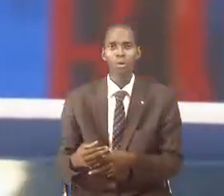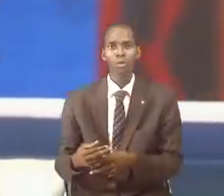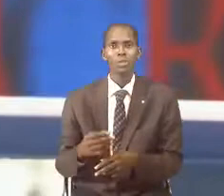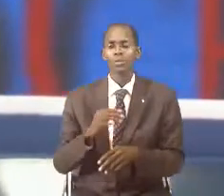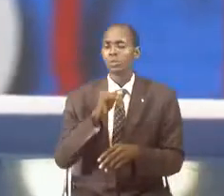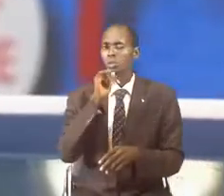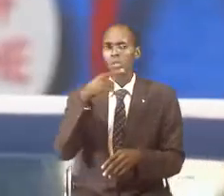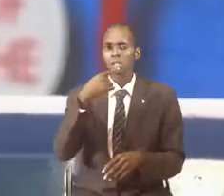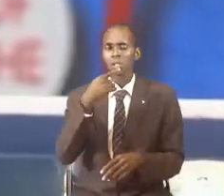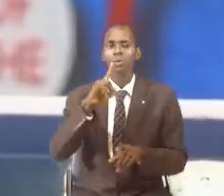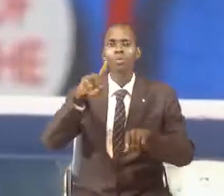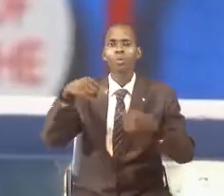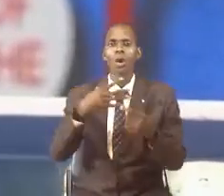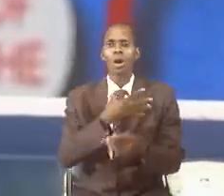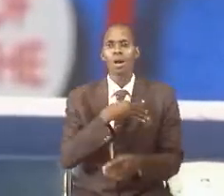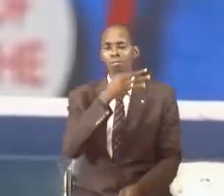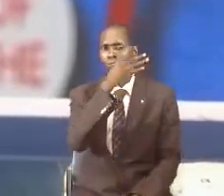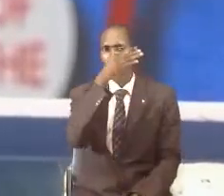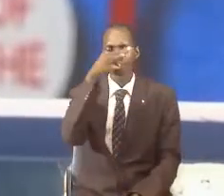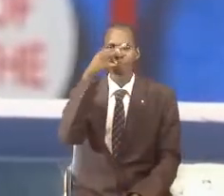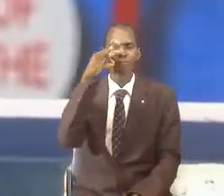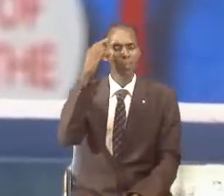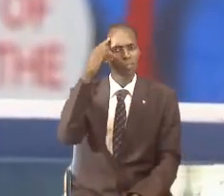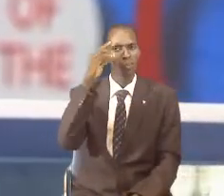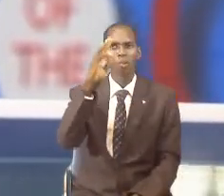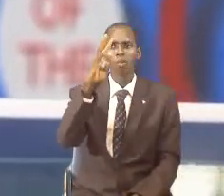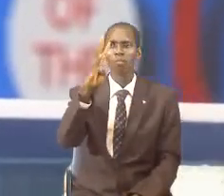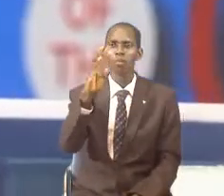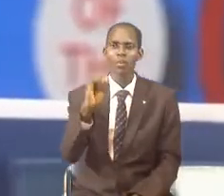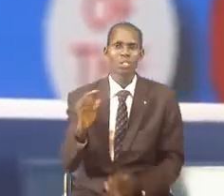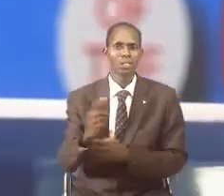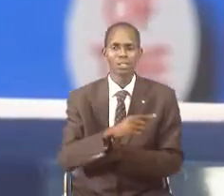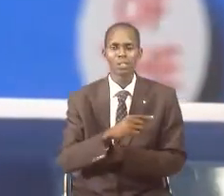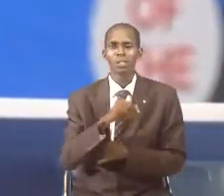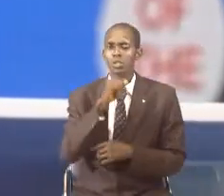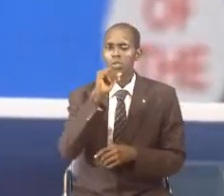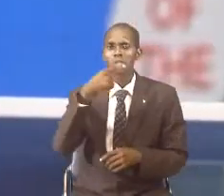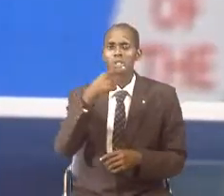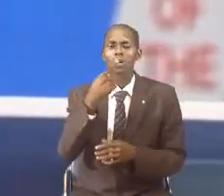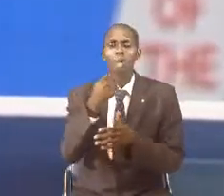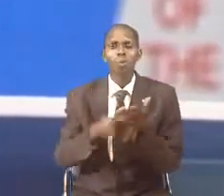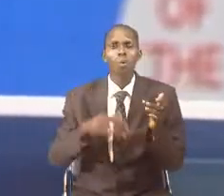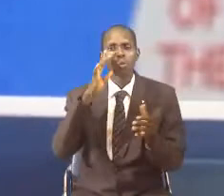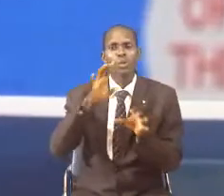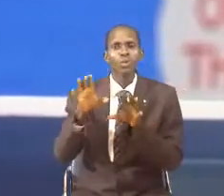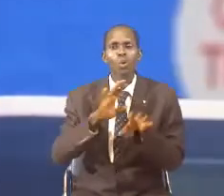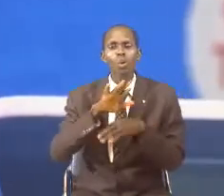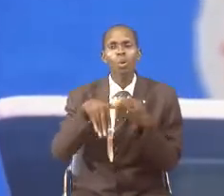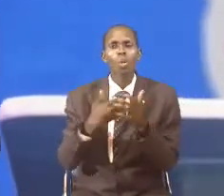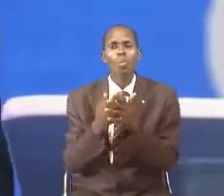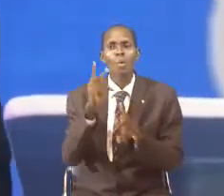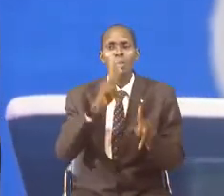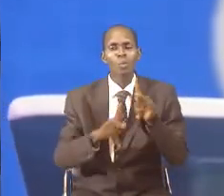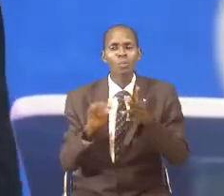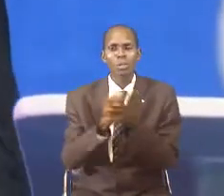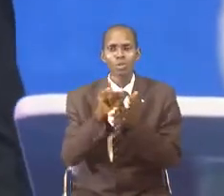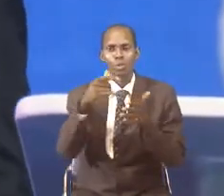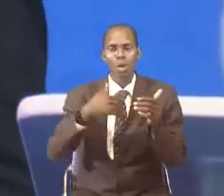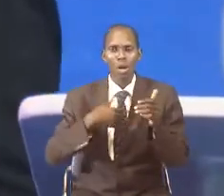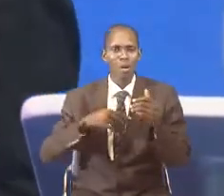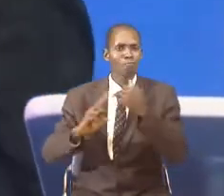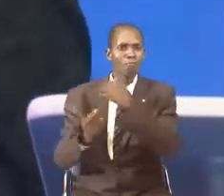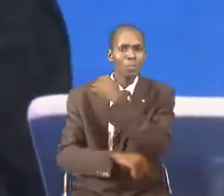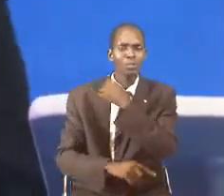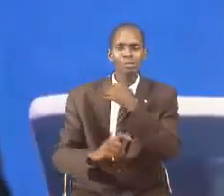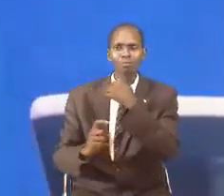on the ground. He didn't say, go and fast for 40 days. He didn't say, what will you do?